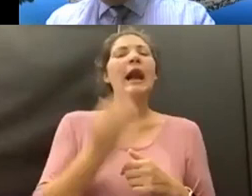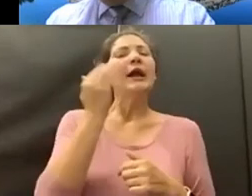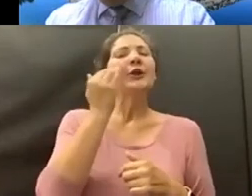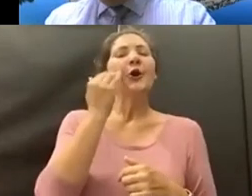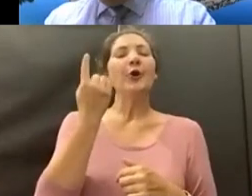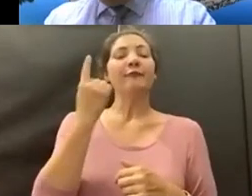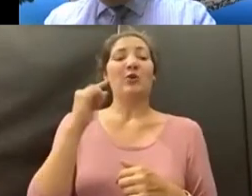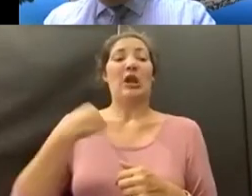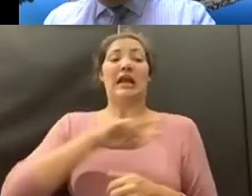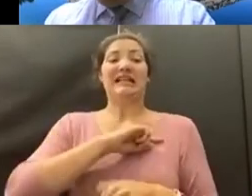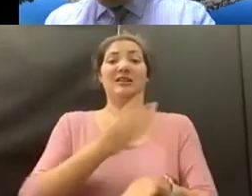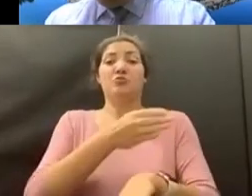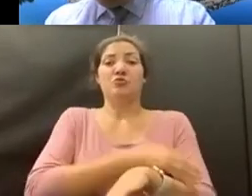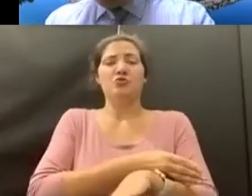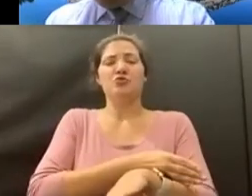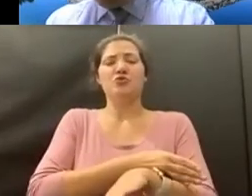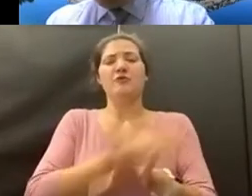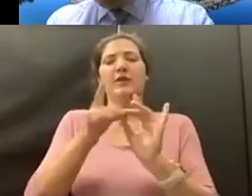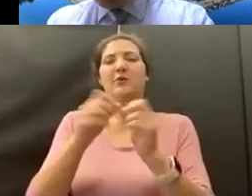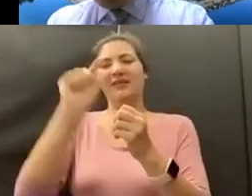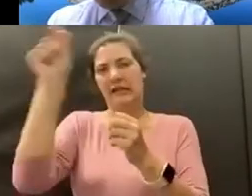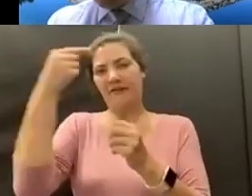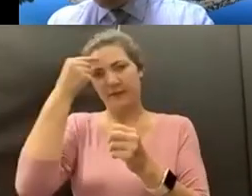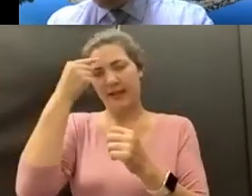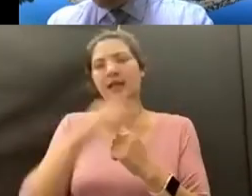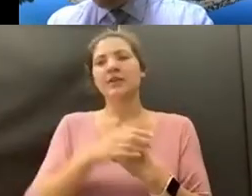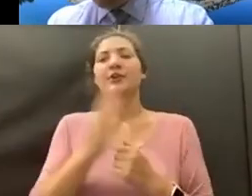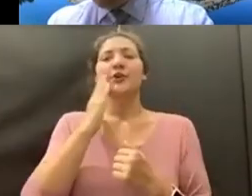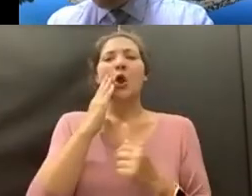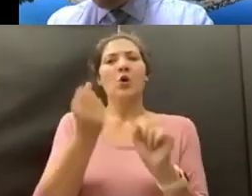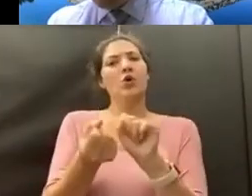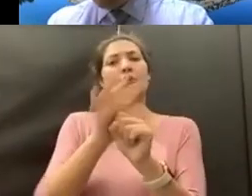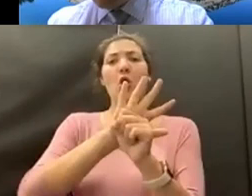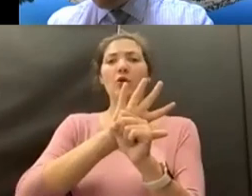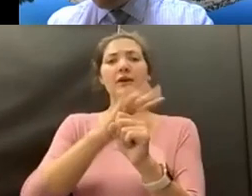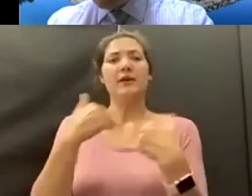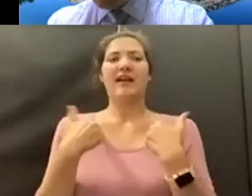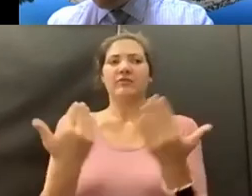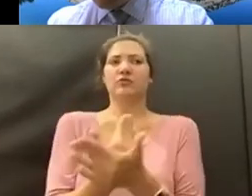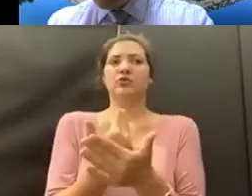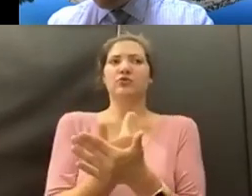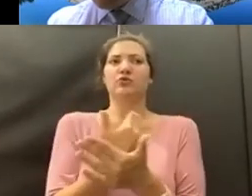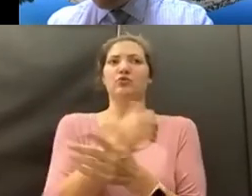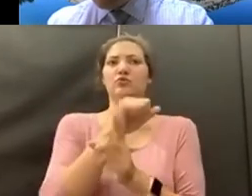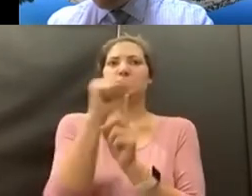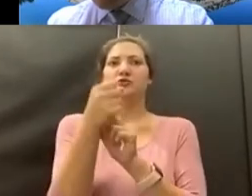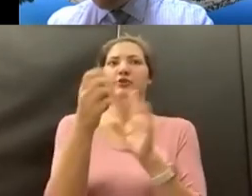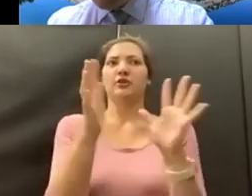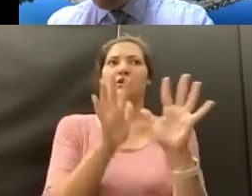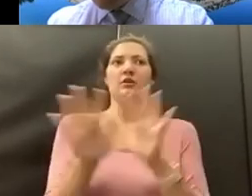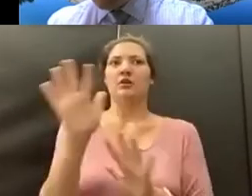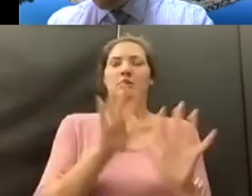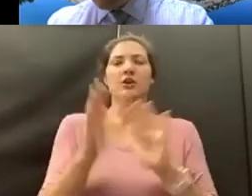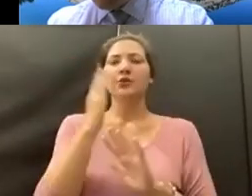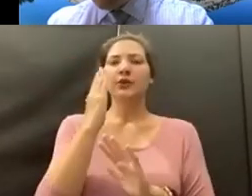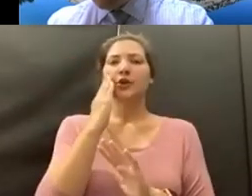we, you know, through COVID, this has given us a new paradigm. Like, we know when people's utilities get